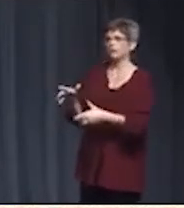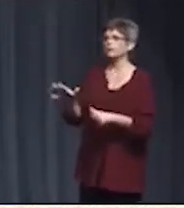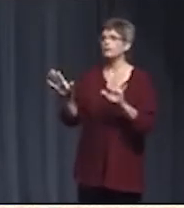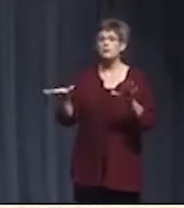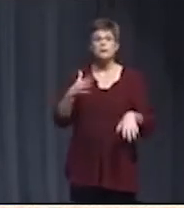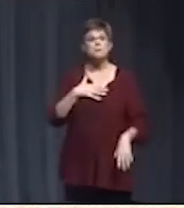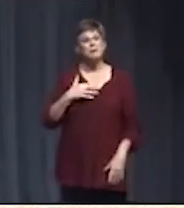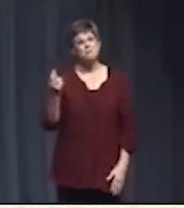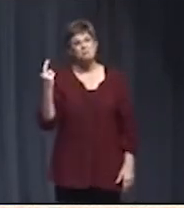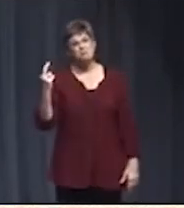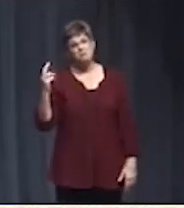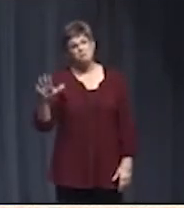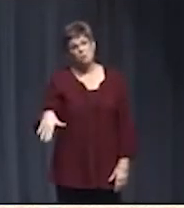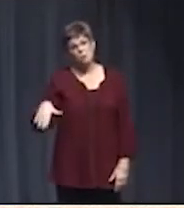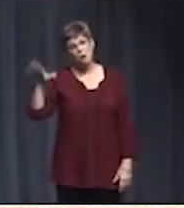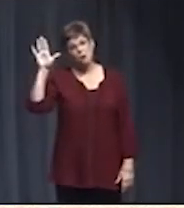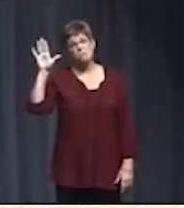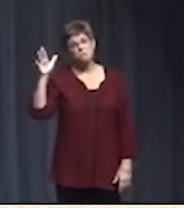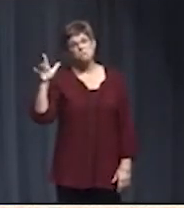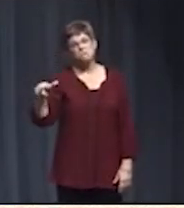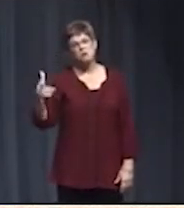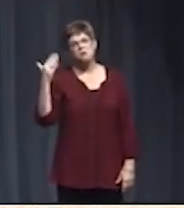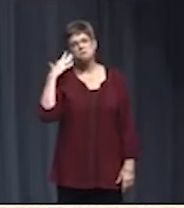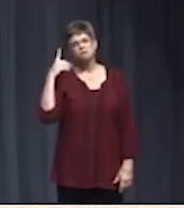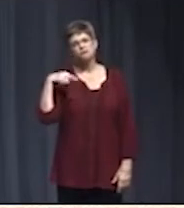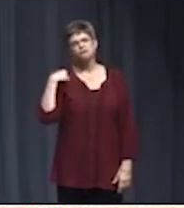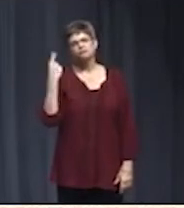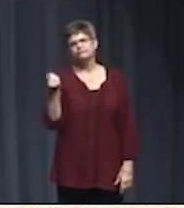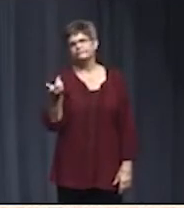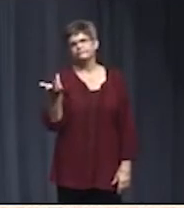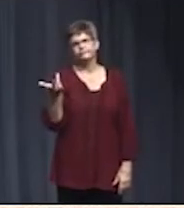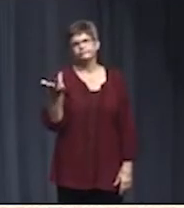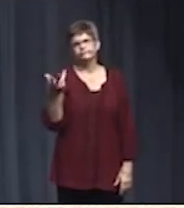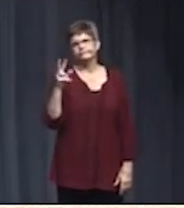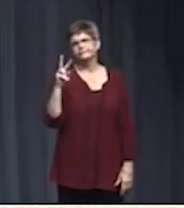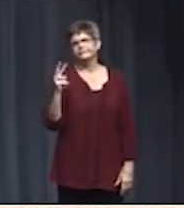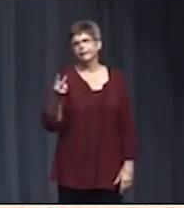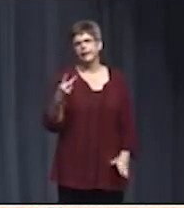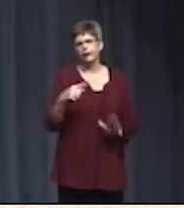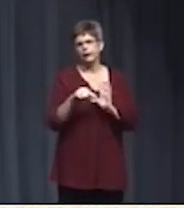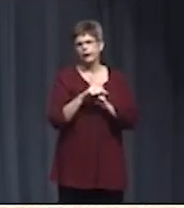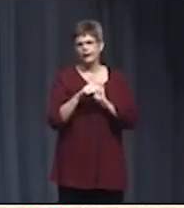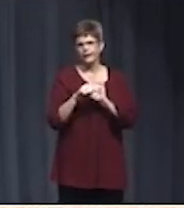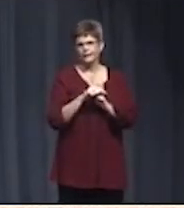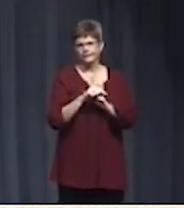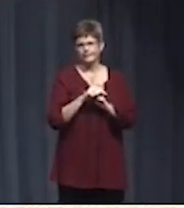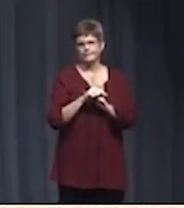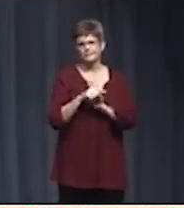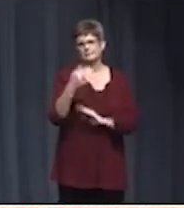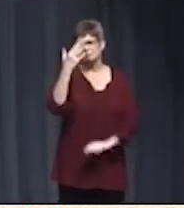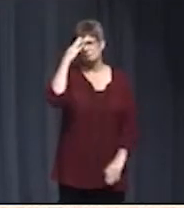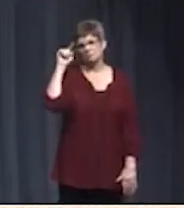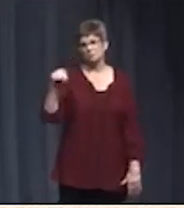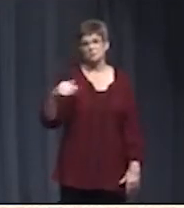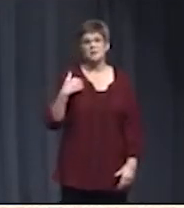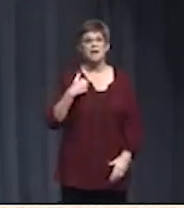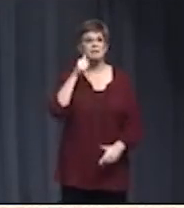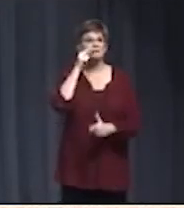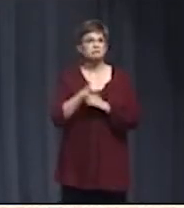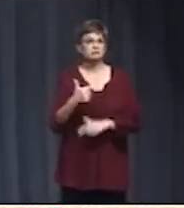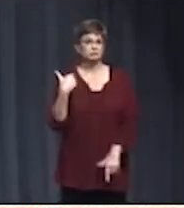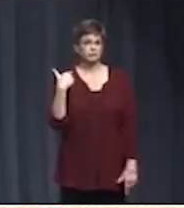My best friend growing up, who I had known since we were in like second grade, had three